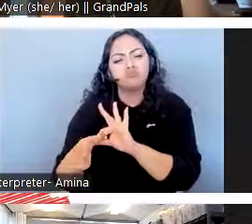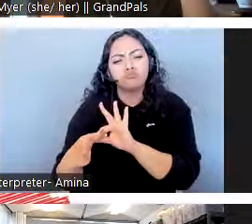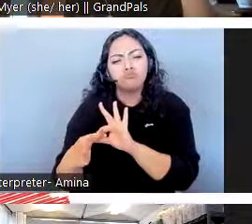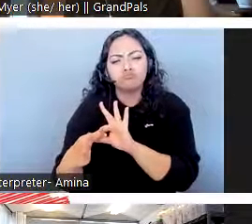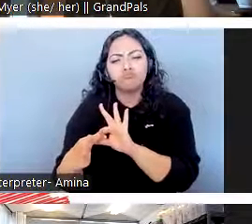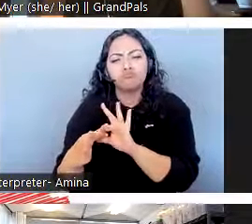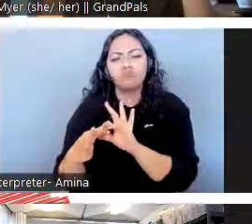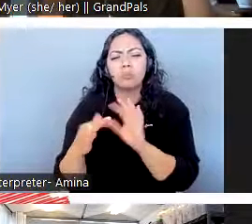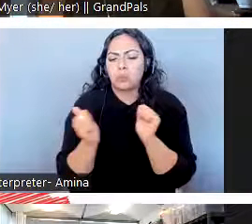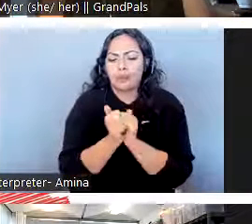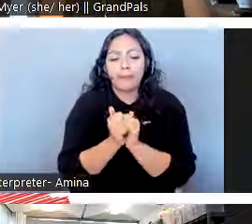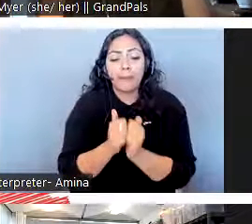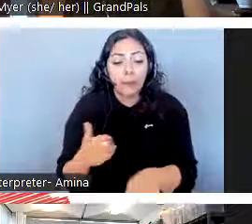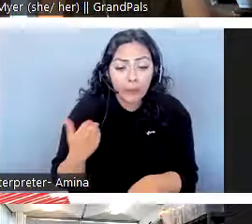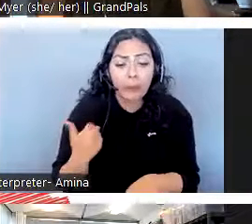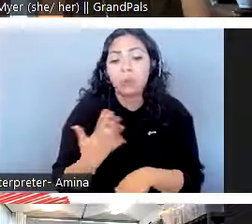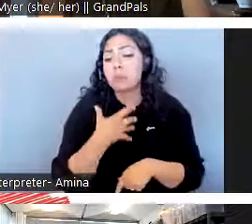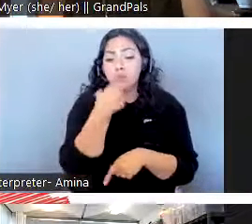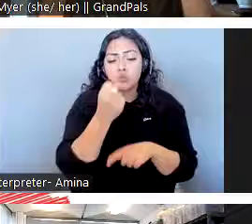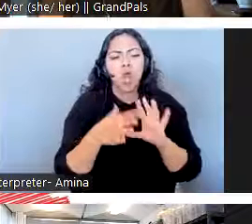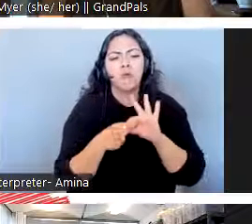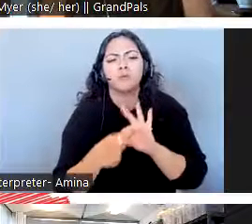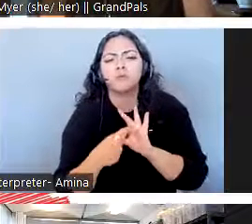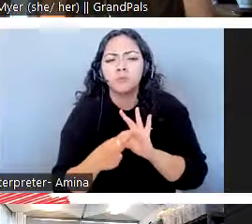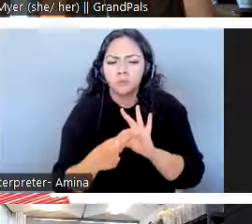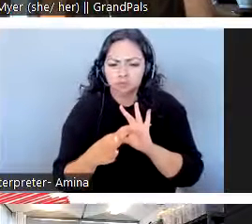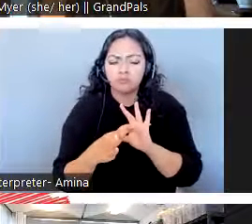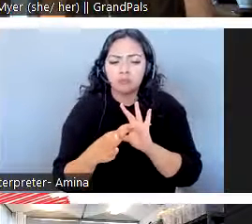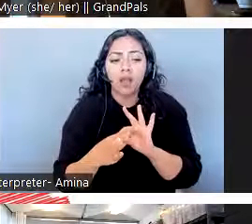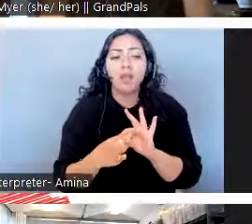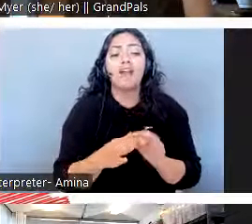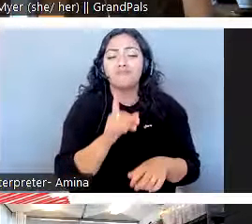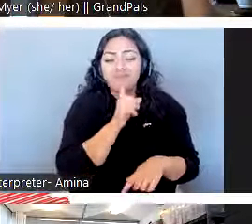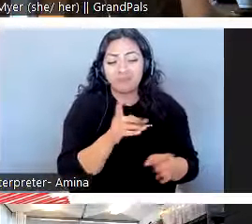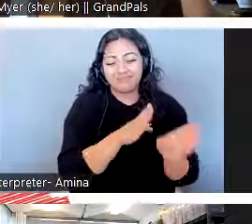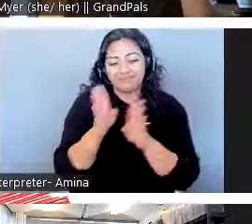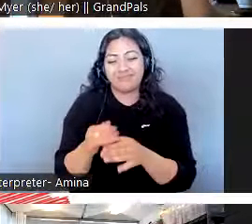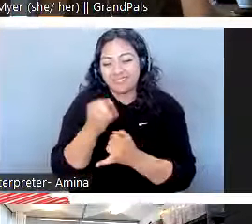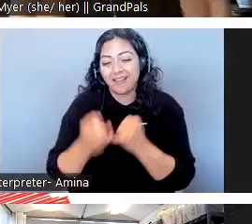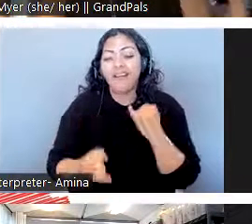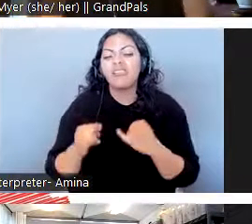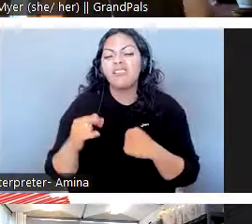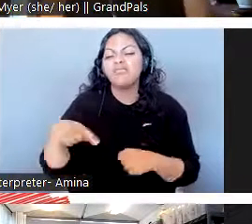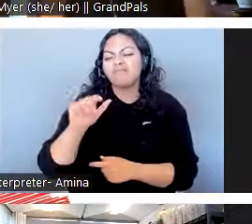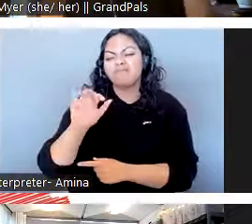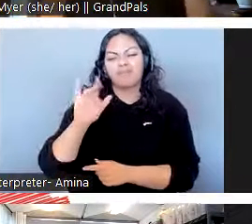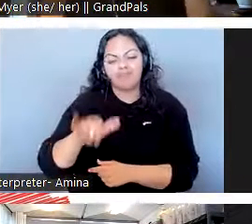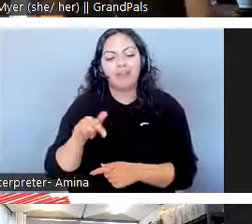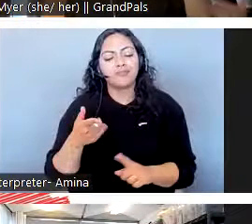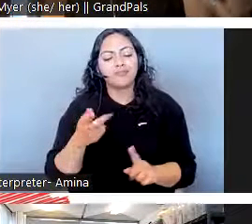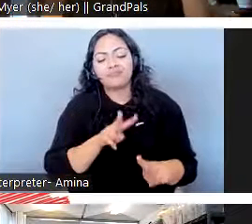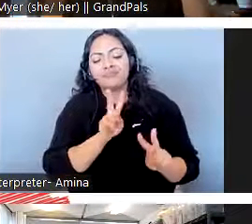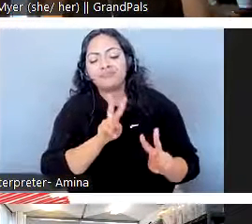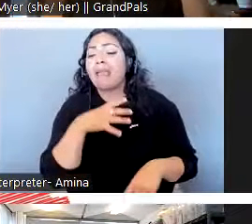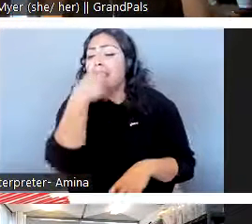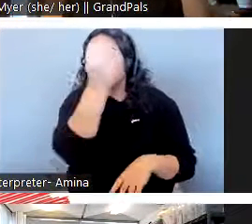the generations. And then ultimately, we're aiming to diminish ageist attitudes, both of older